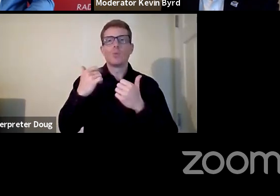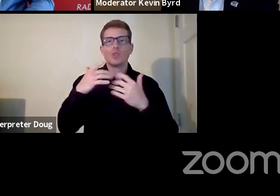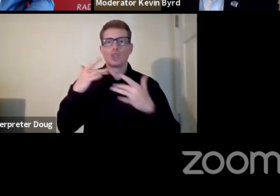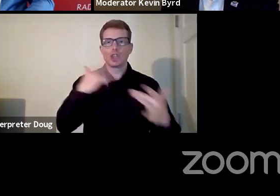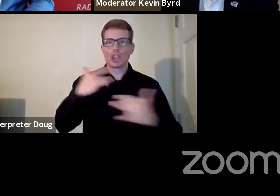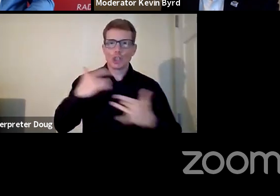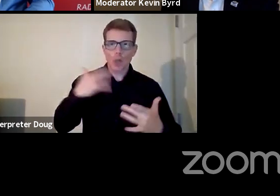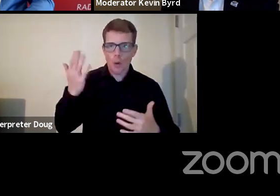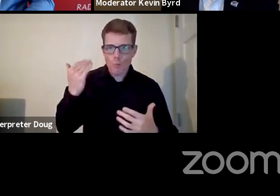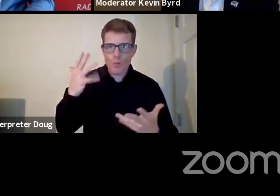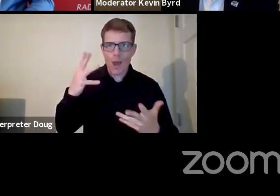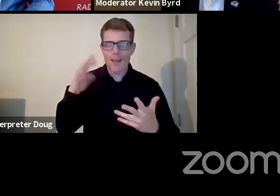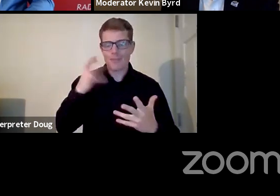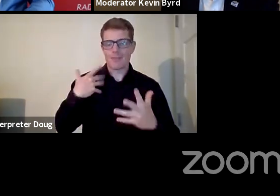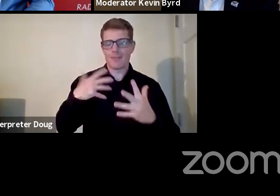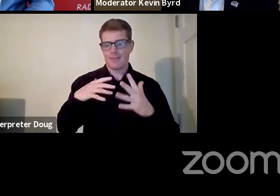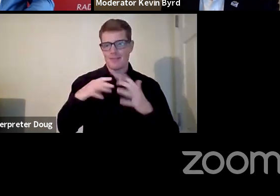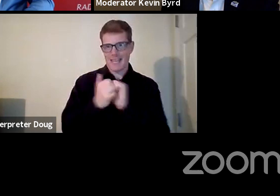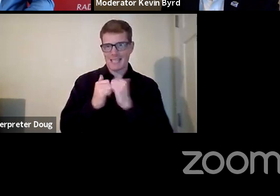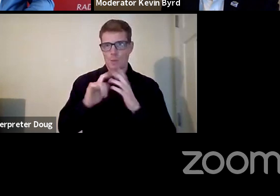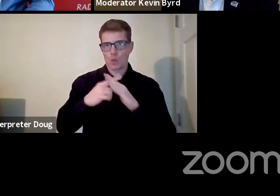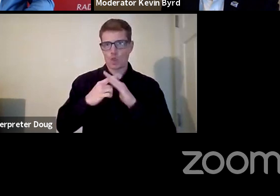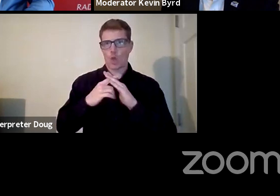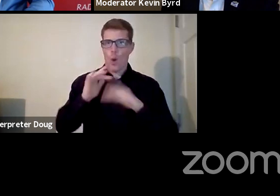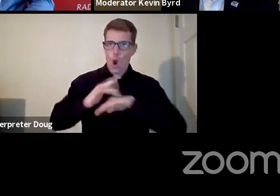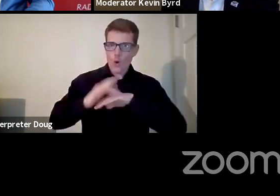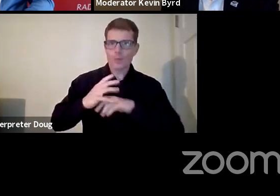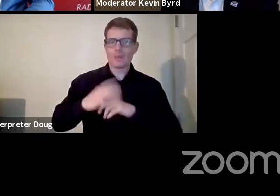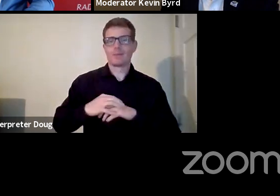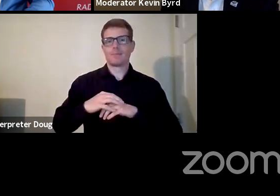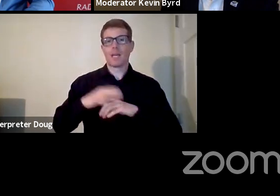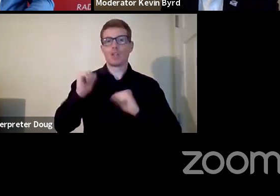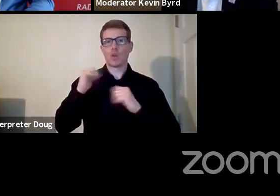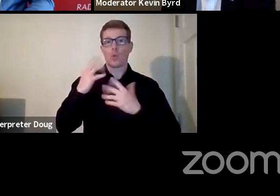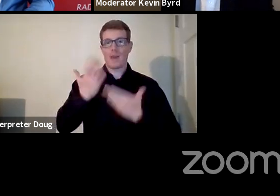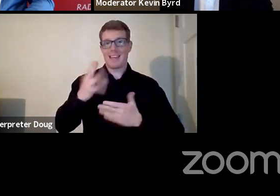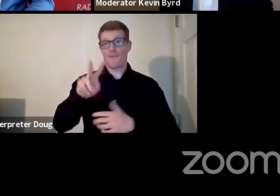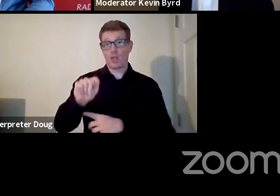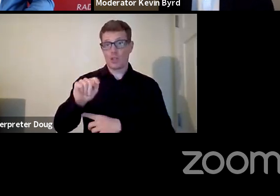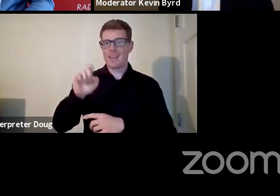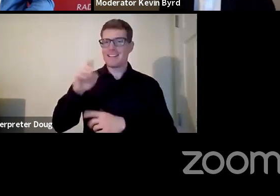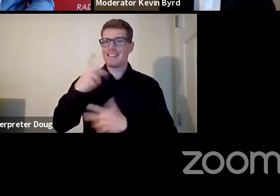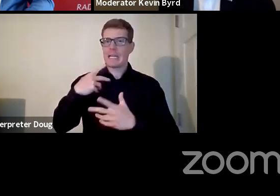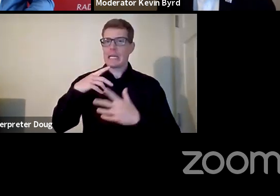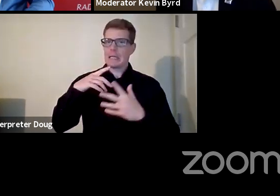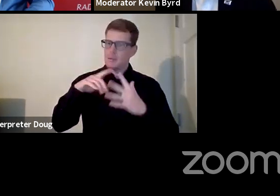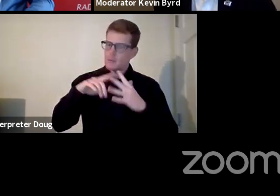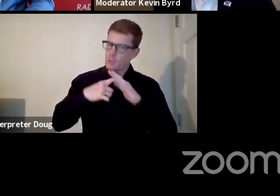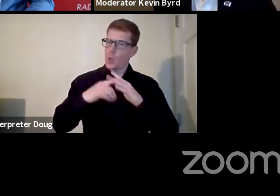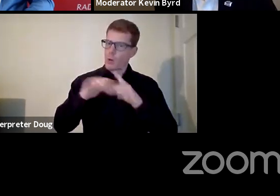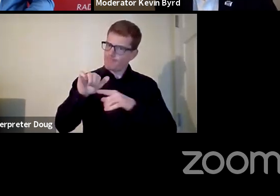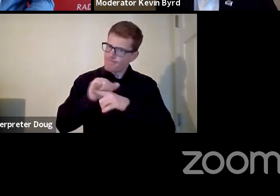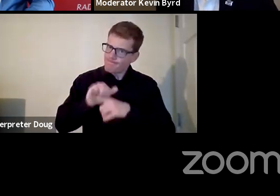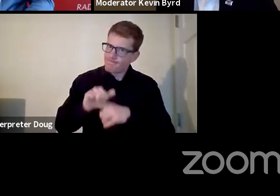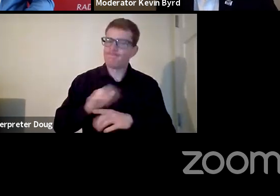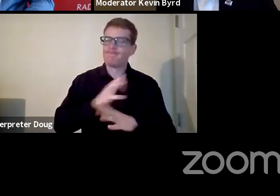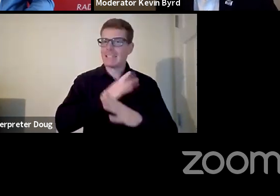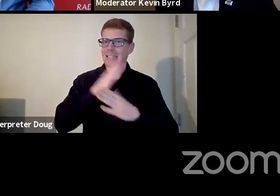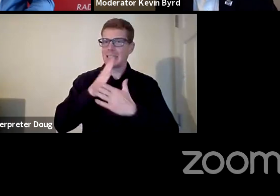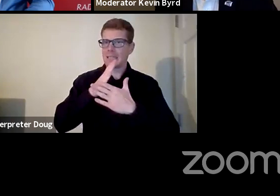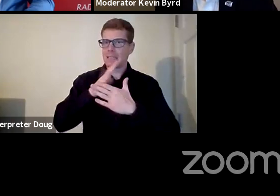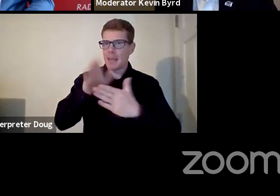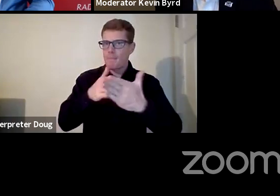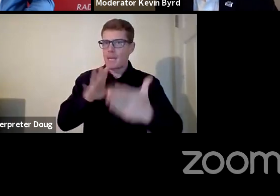We have to be in practice mode by mid-July in order to give the student athlete 6 weeks or so